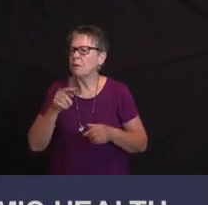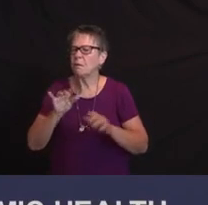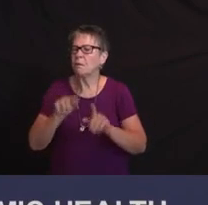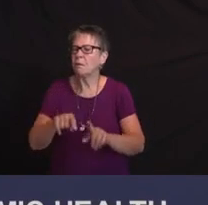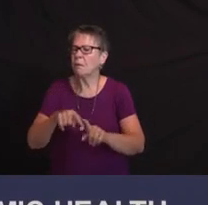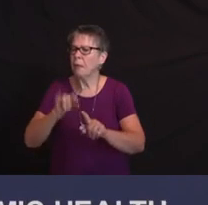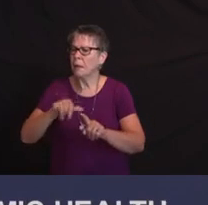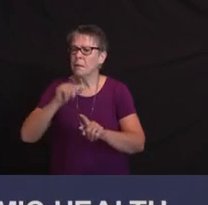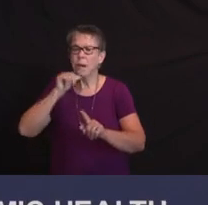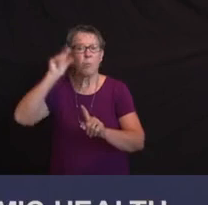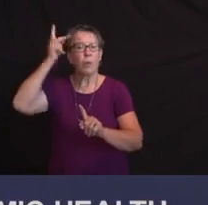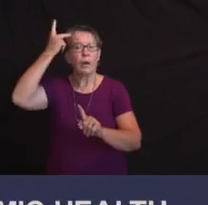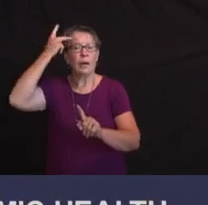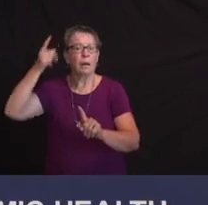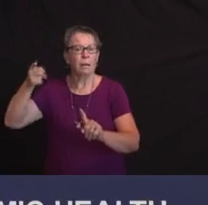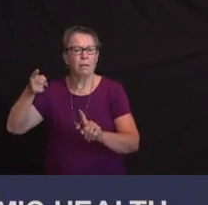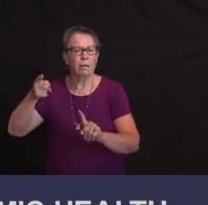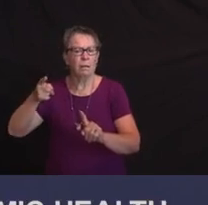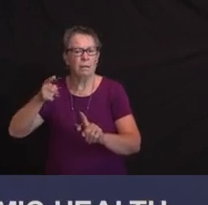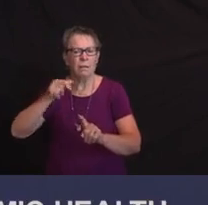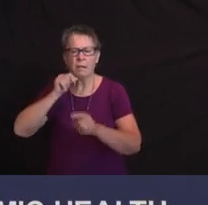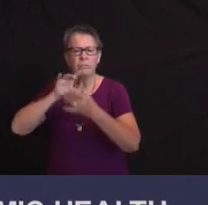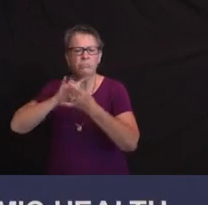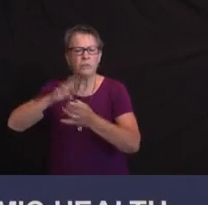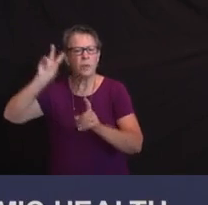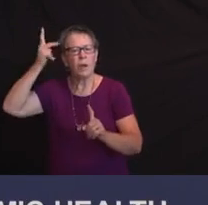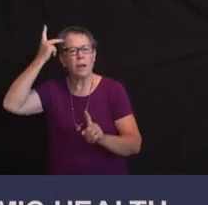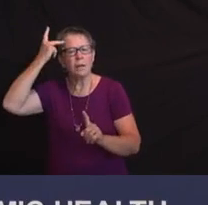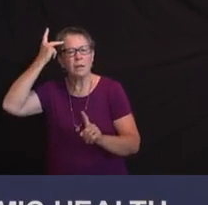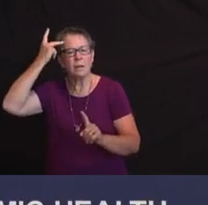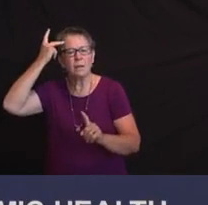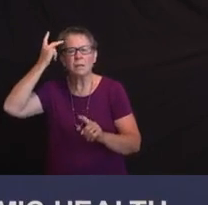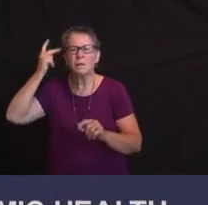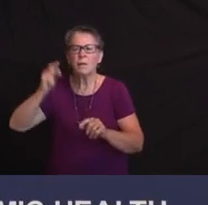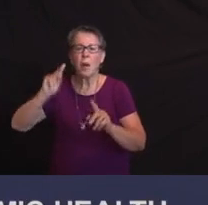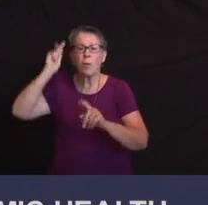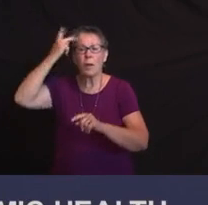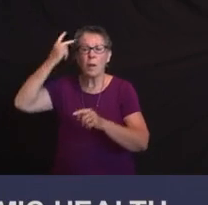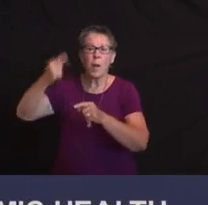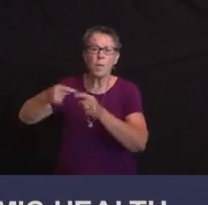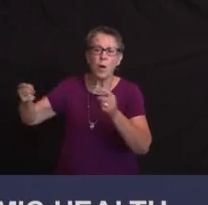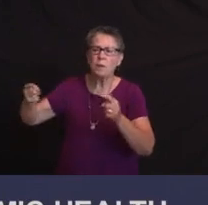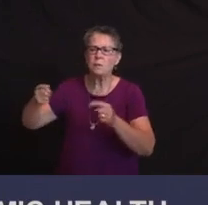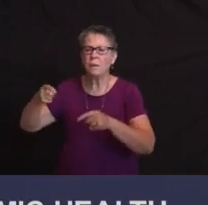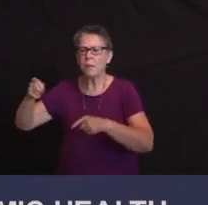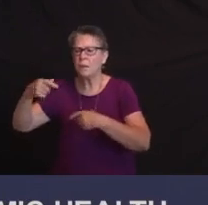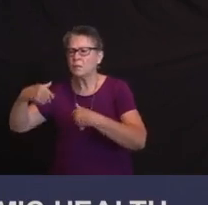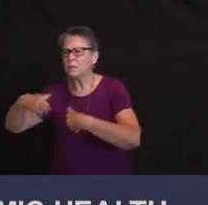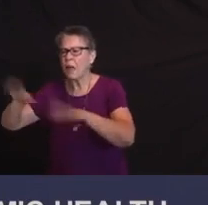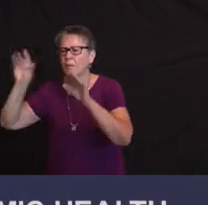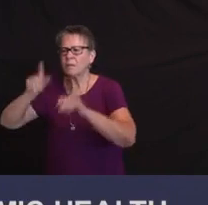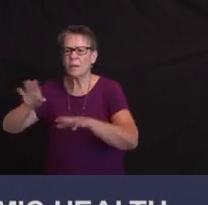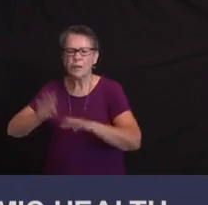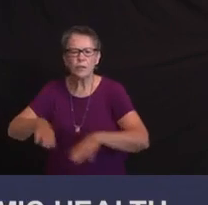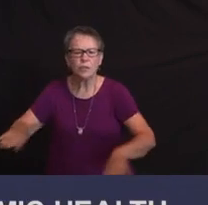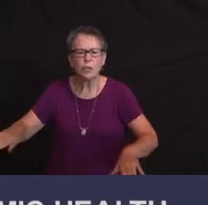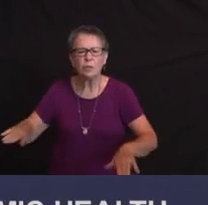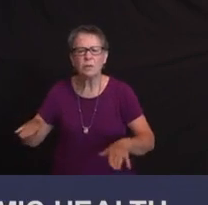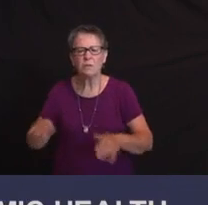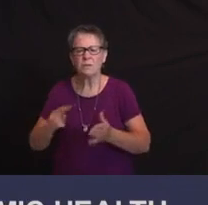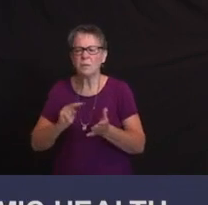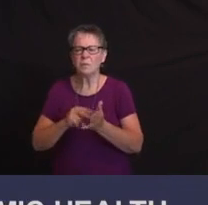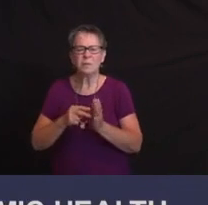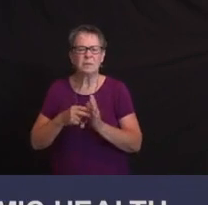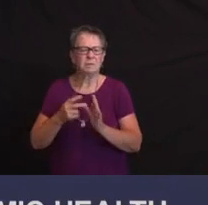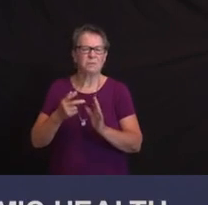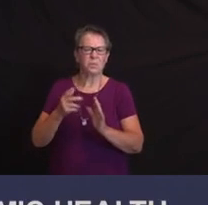sacrifice kids. They say they want to surrender kids to the virus. Most of the people watching this are pretty smart. They know that just because you say, I'm not